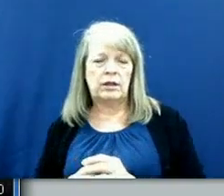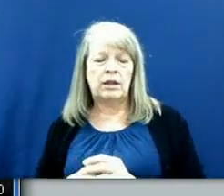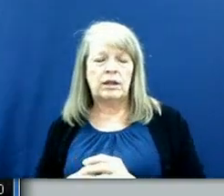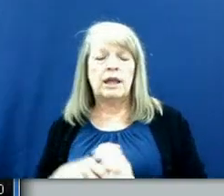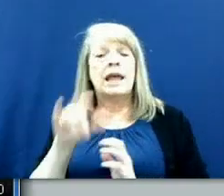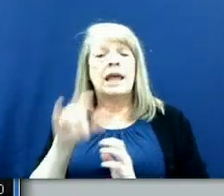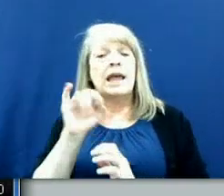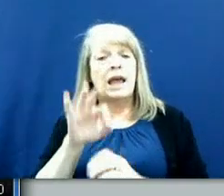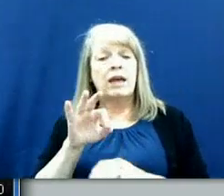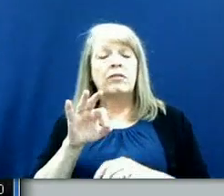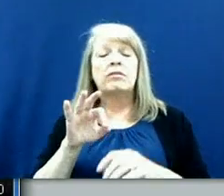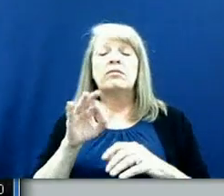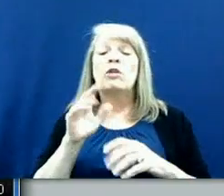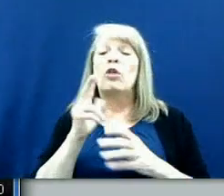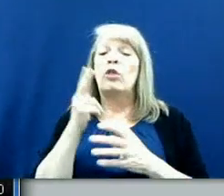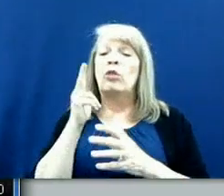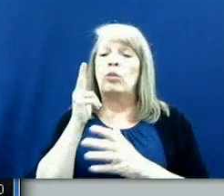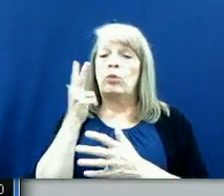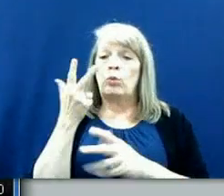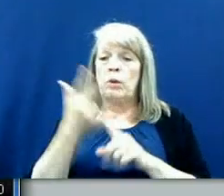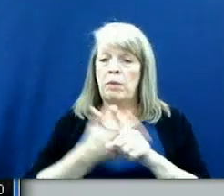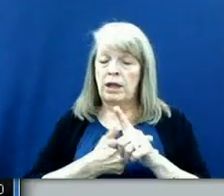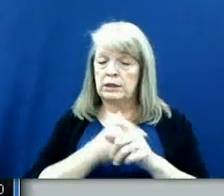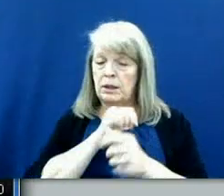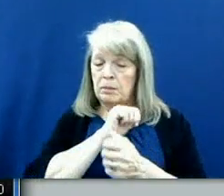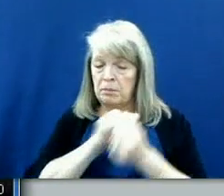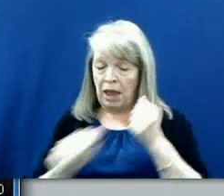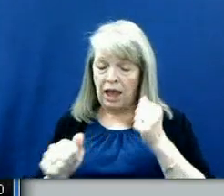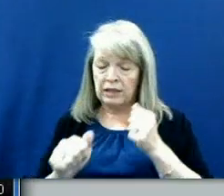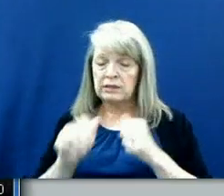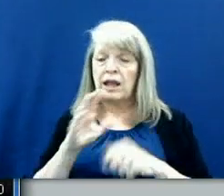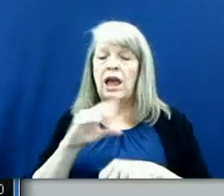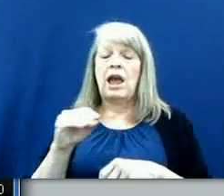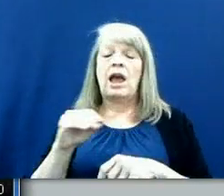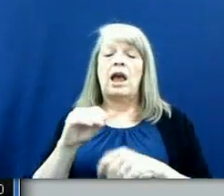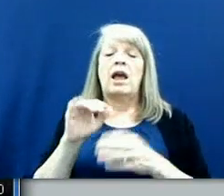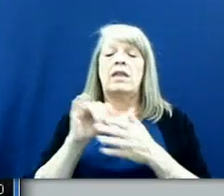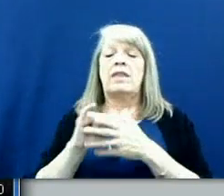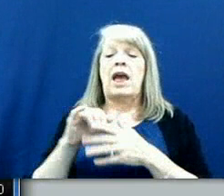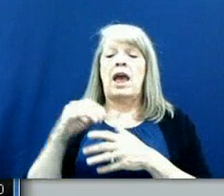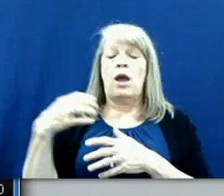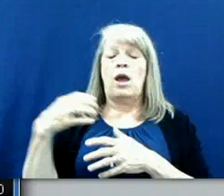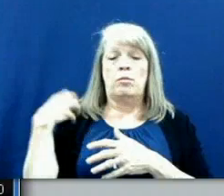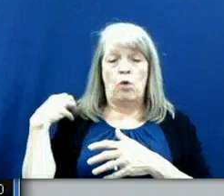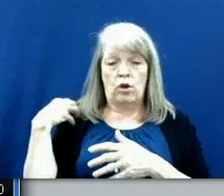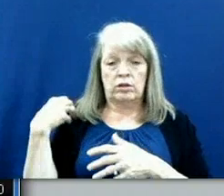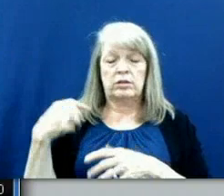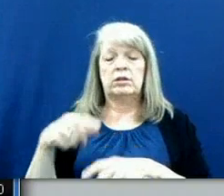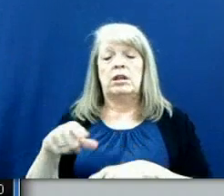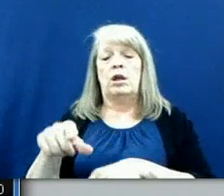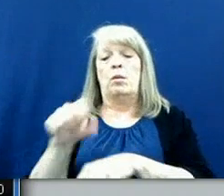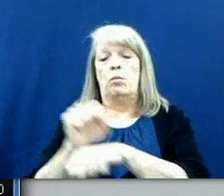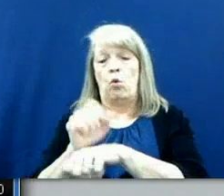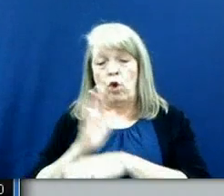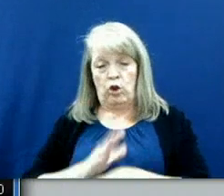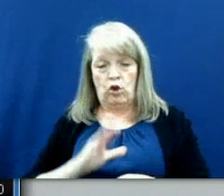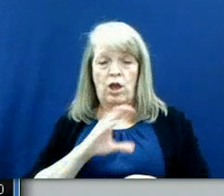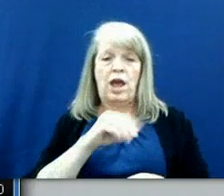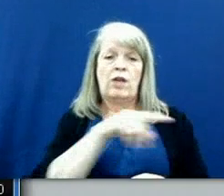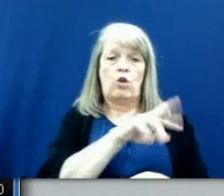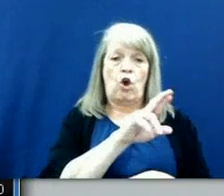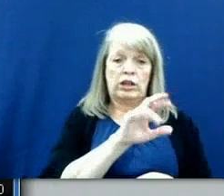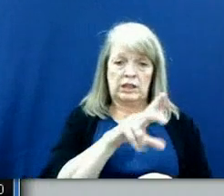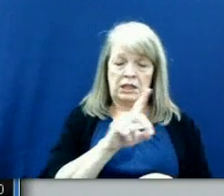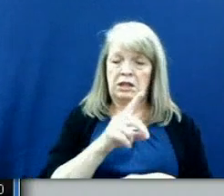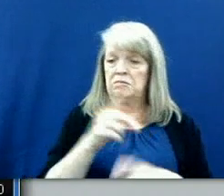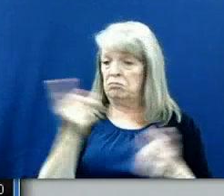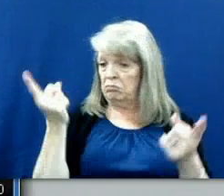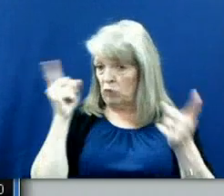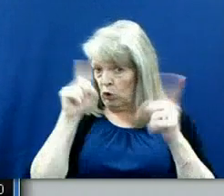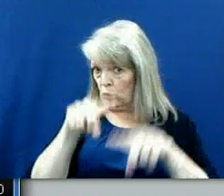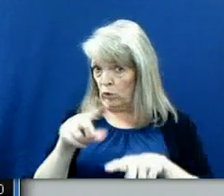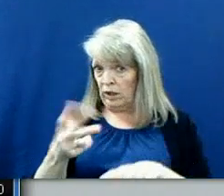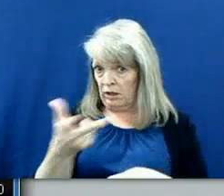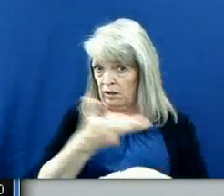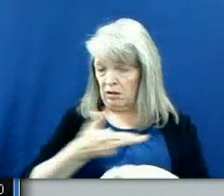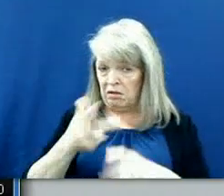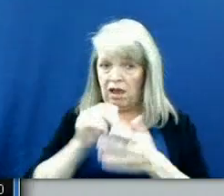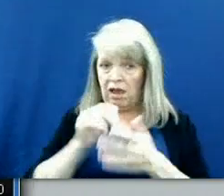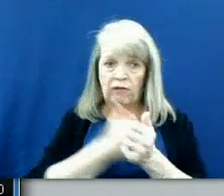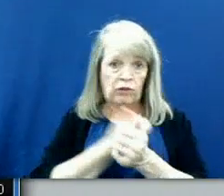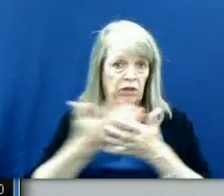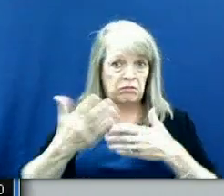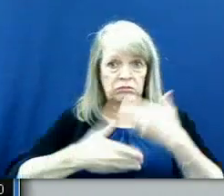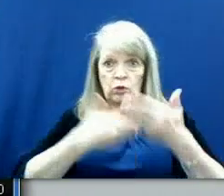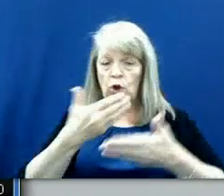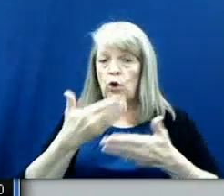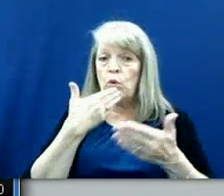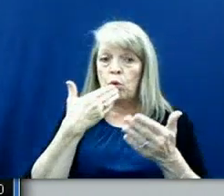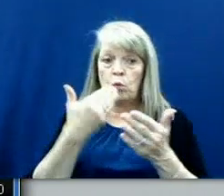If, after 3 months, it is agreed between the employer, the employee, and the RCD that things are going well, the VR